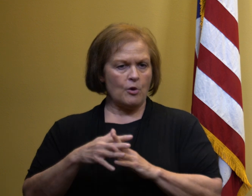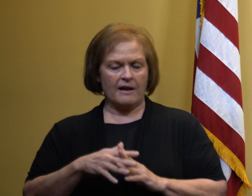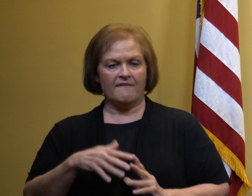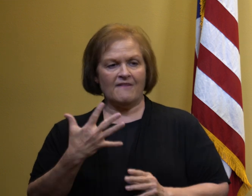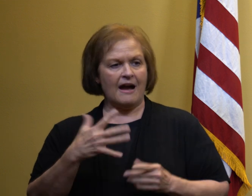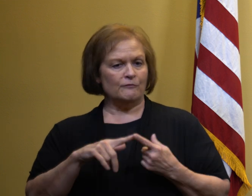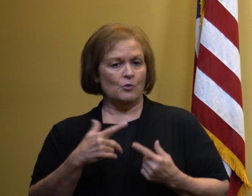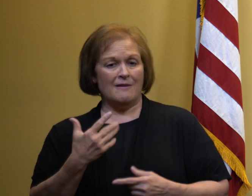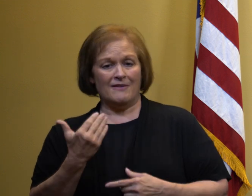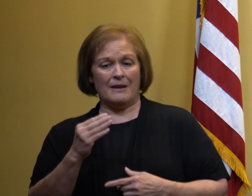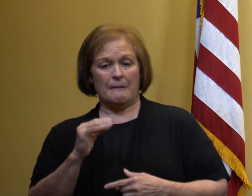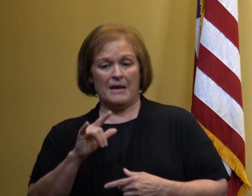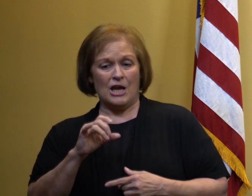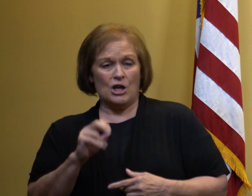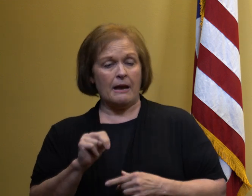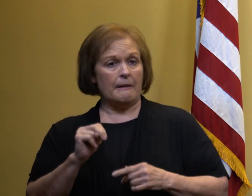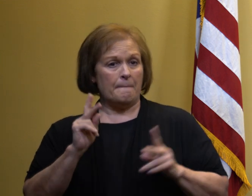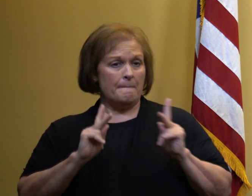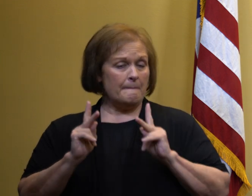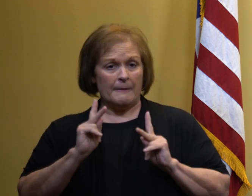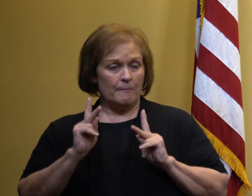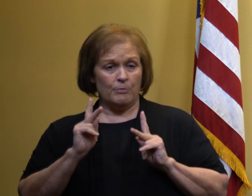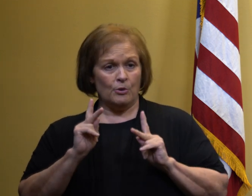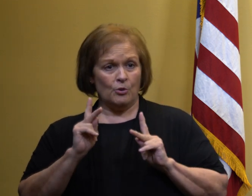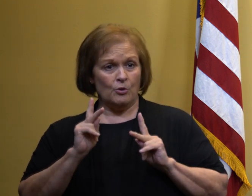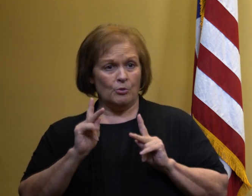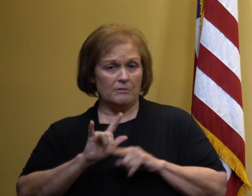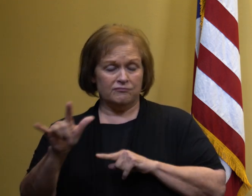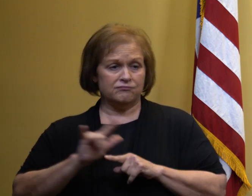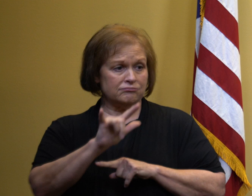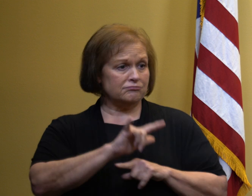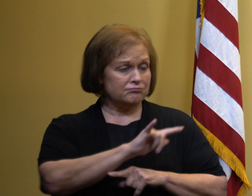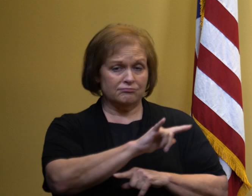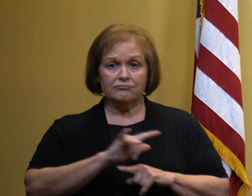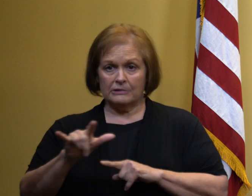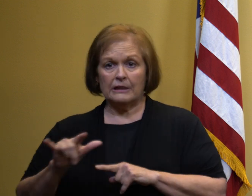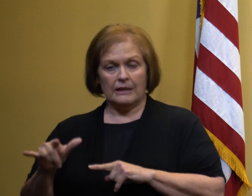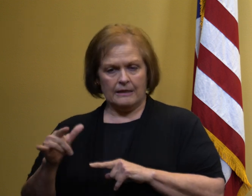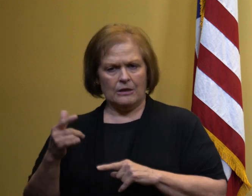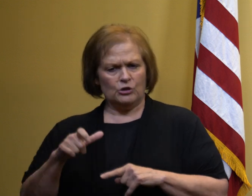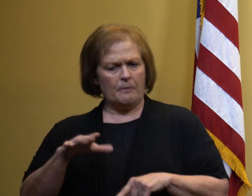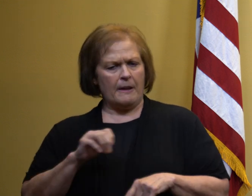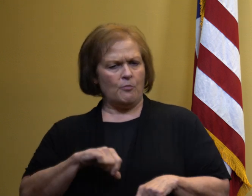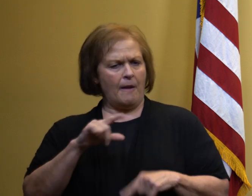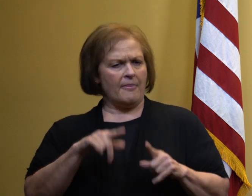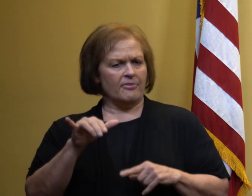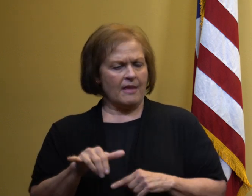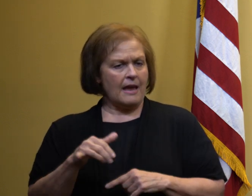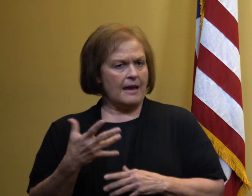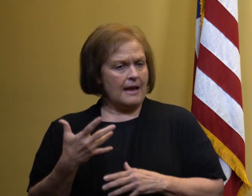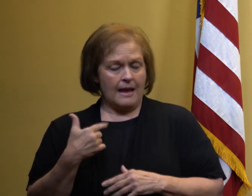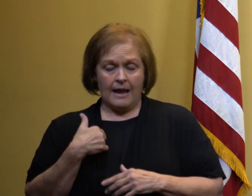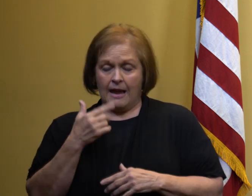to 15 million passengers annually. Again, something we should be proud of. And I will